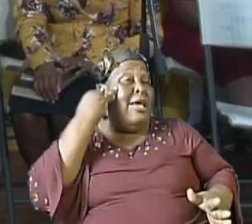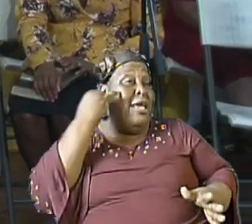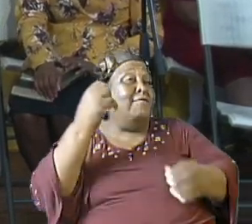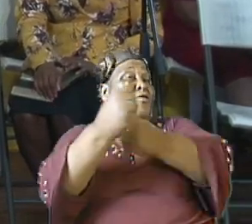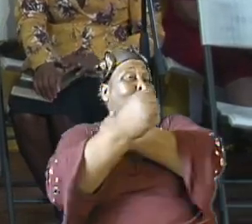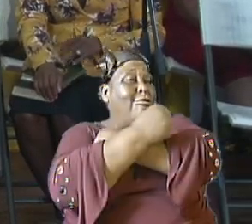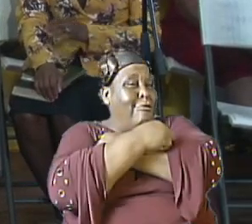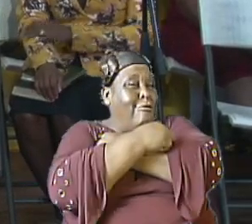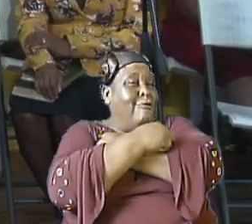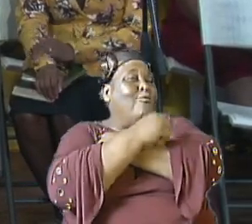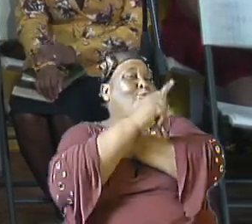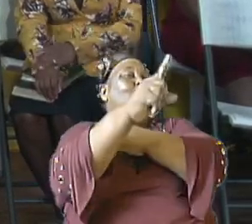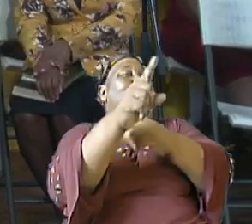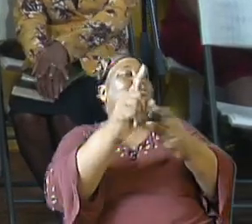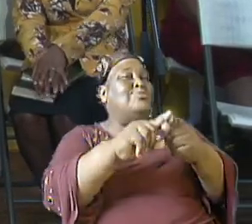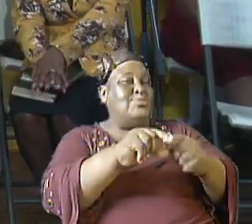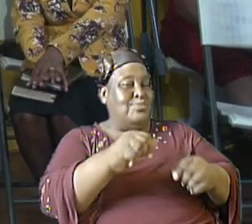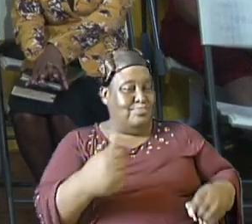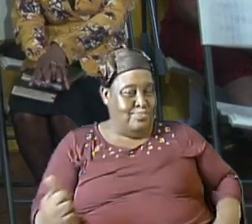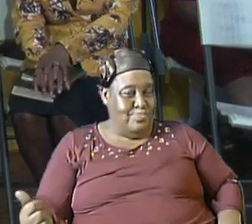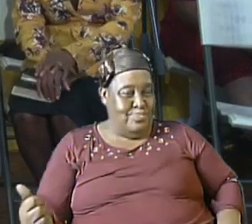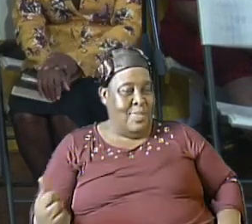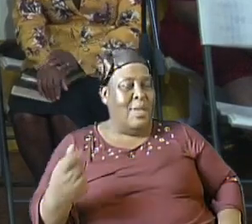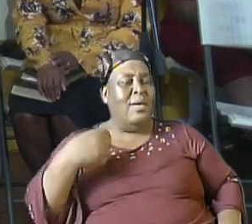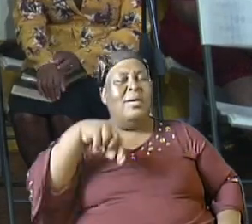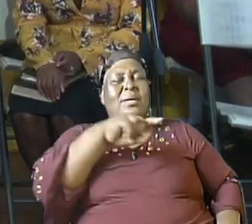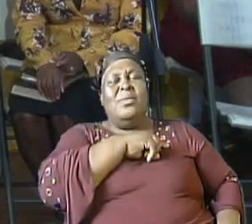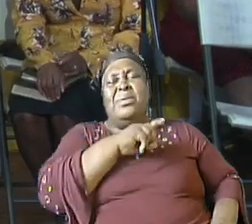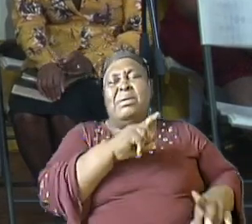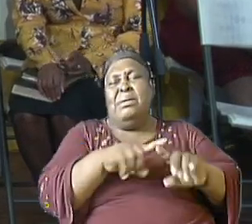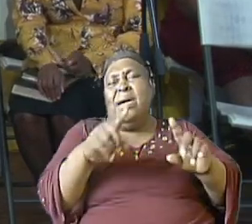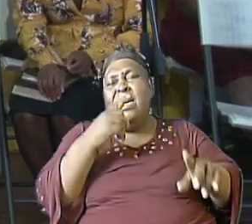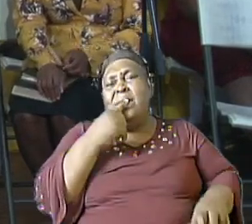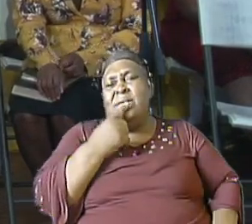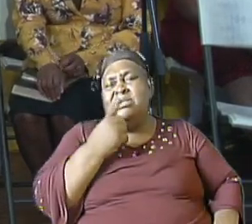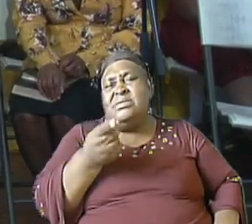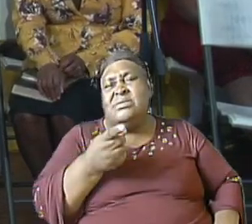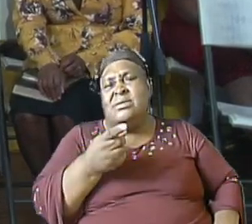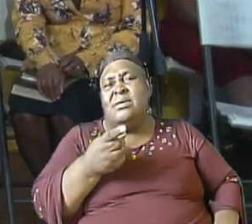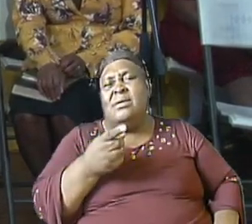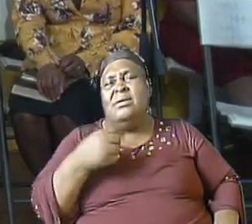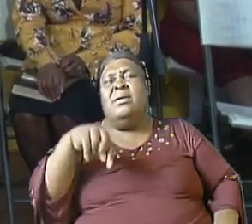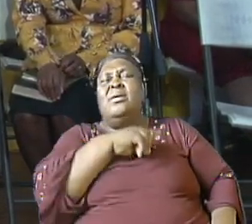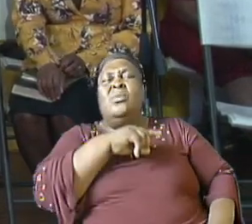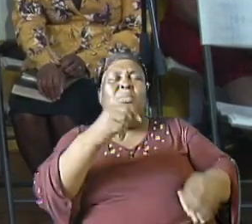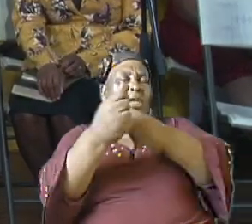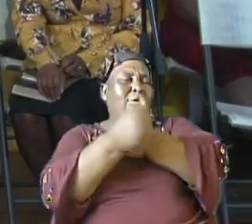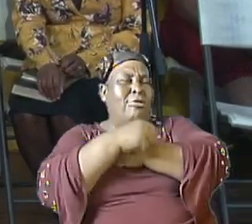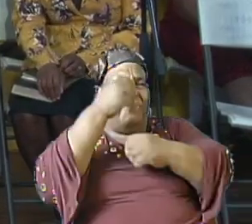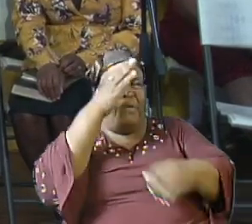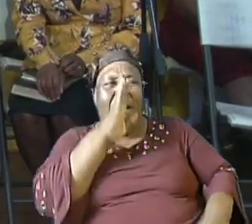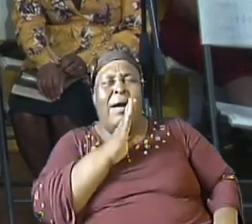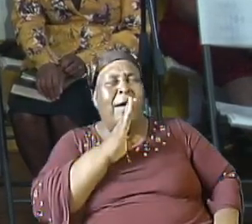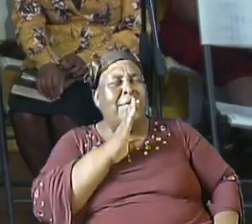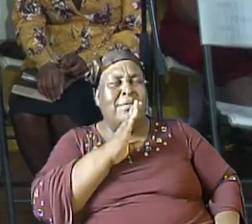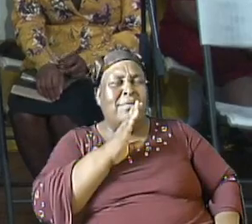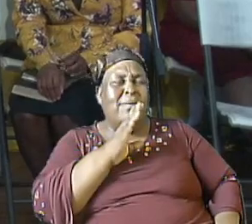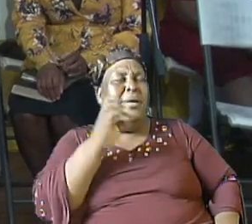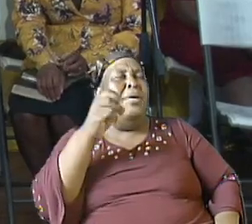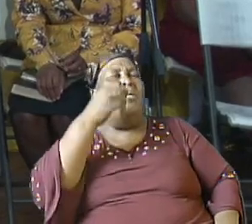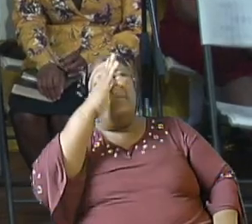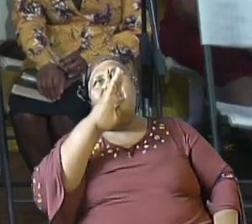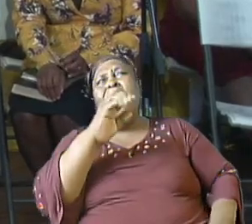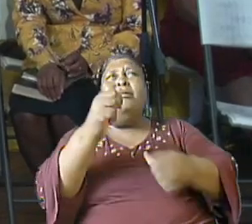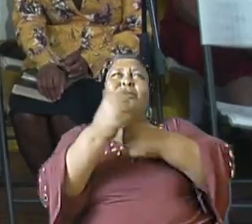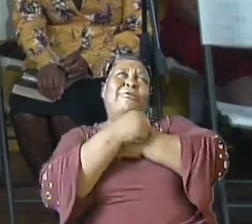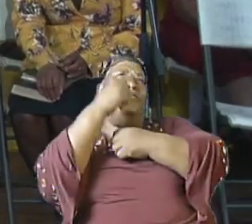have love one to another. We cannot say we love God. Oh God, I love you so